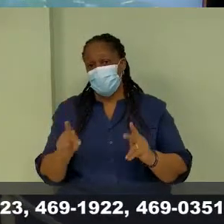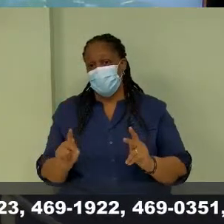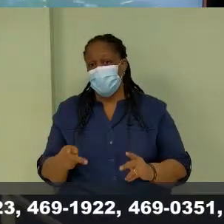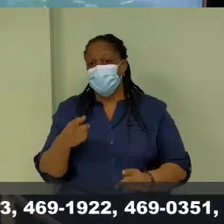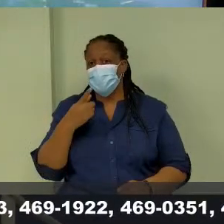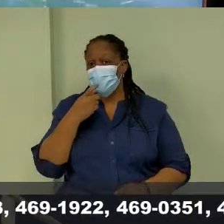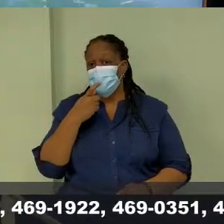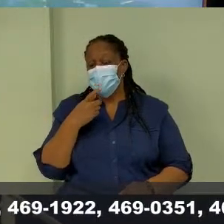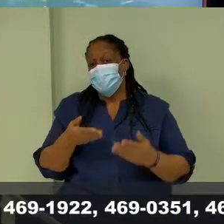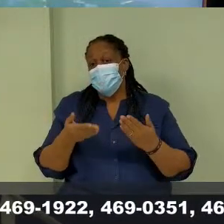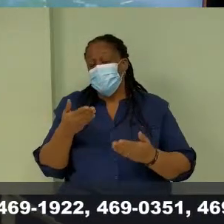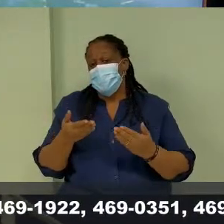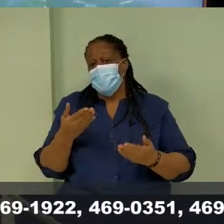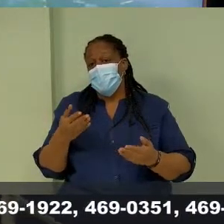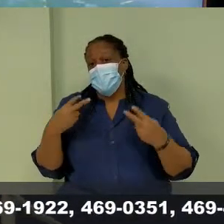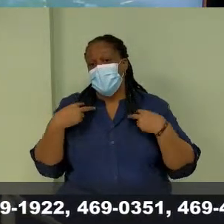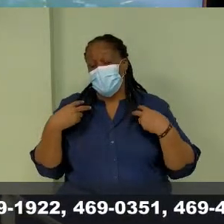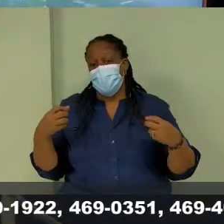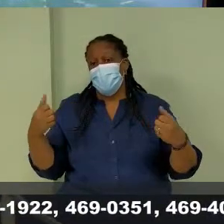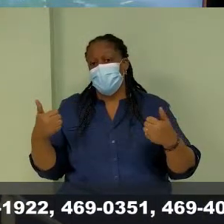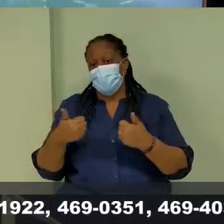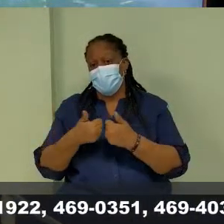That's how much